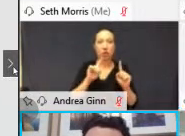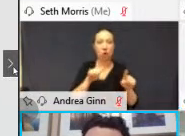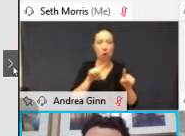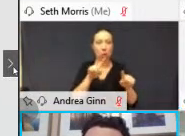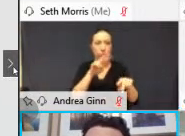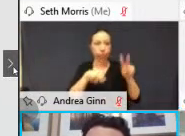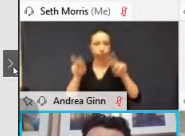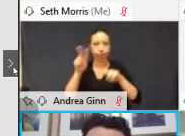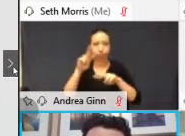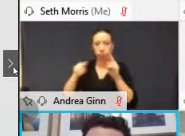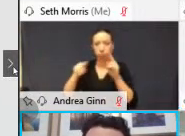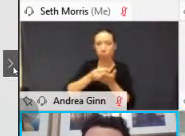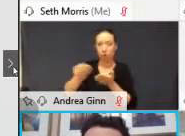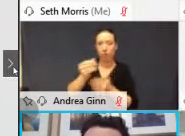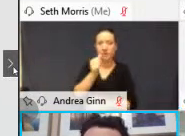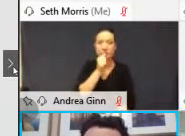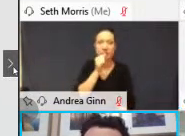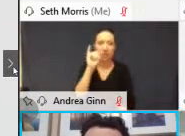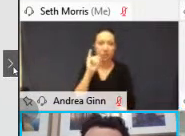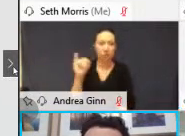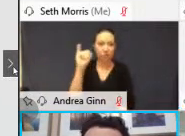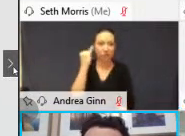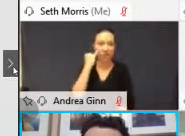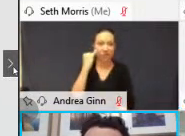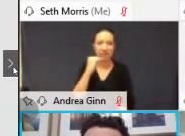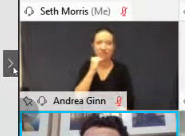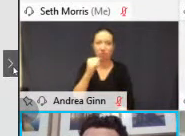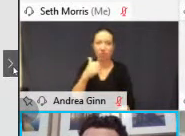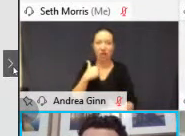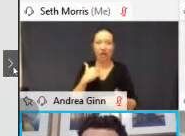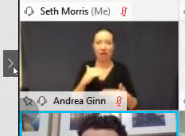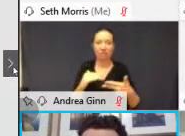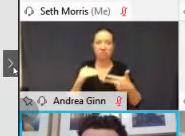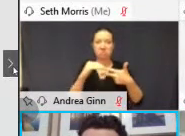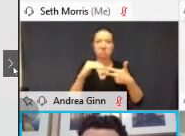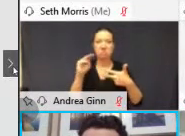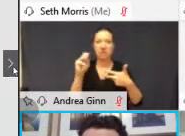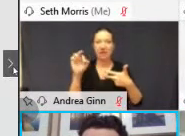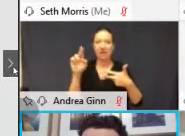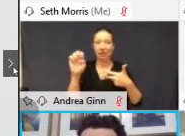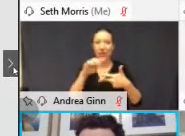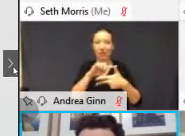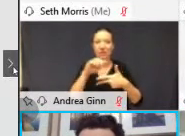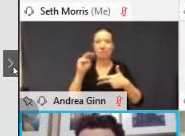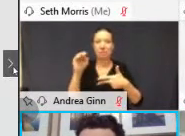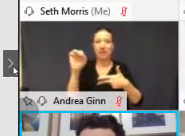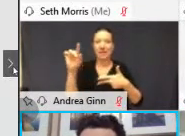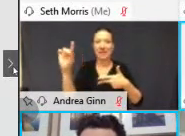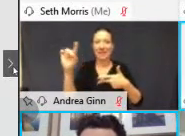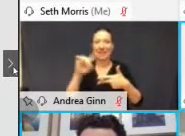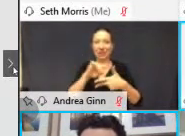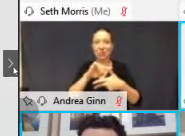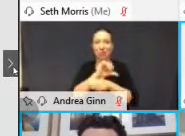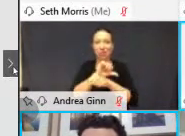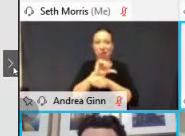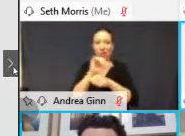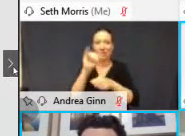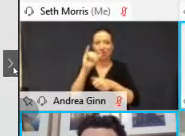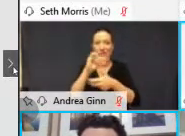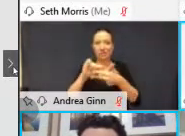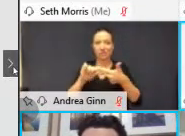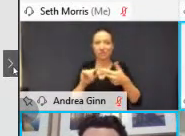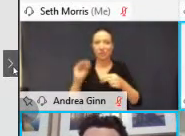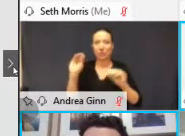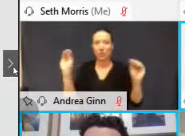they don't have Medicaid, Medicare, or coverage through their job. It's also the place they go in